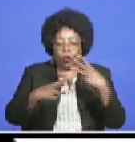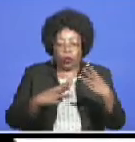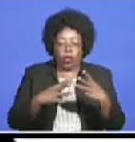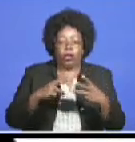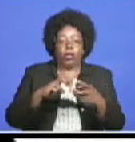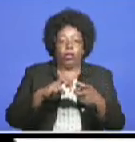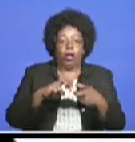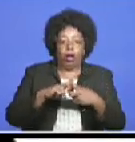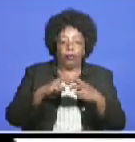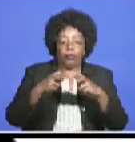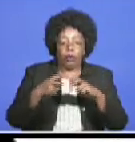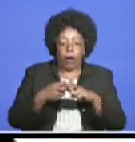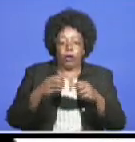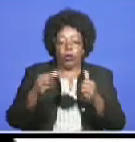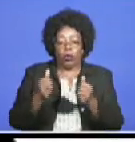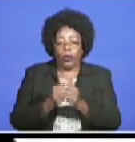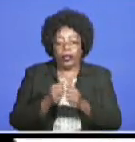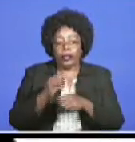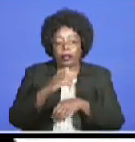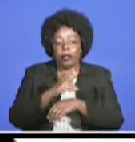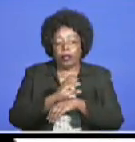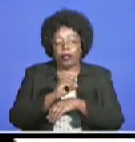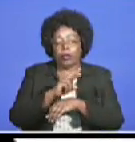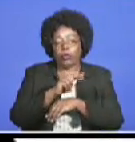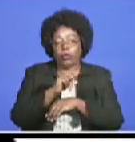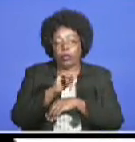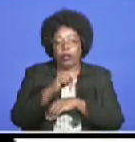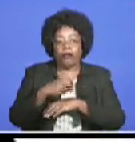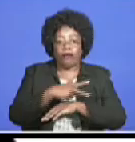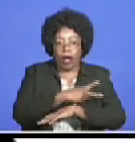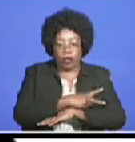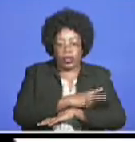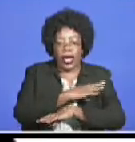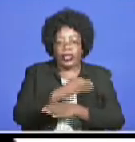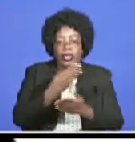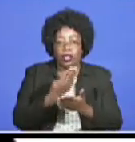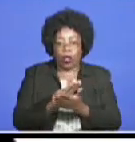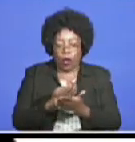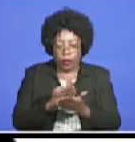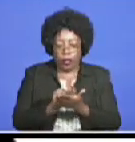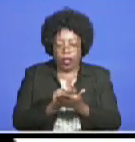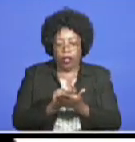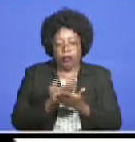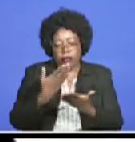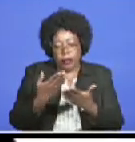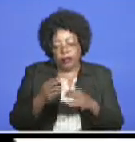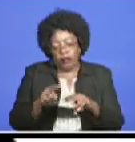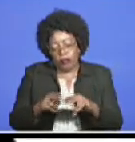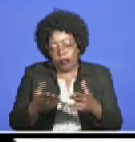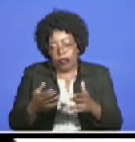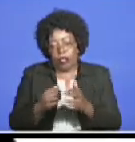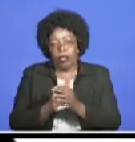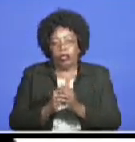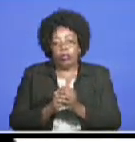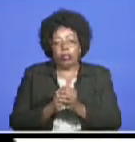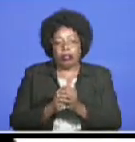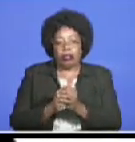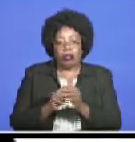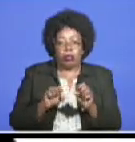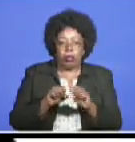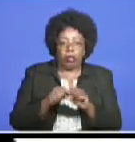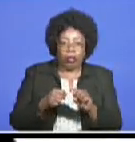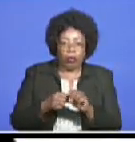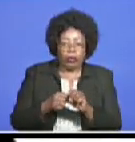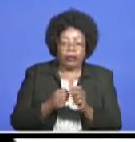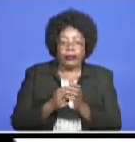with the coronavirus, and therefore our economy may be somewhat depressed. And therefore,